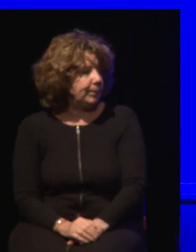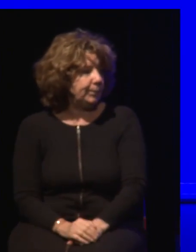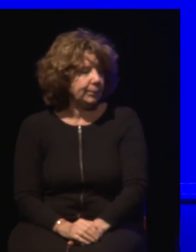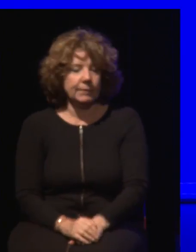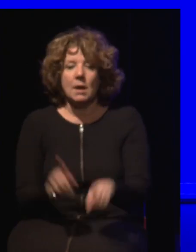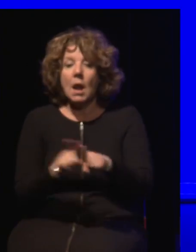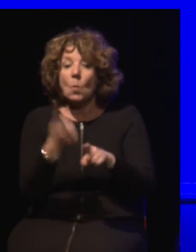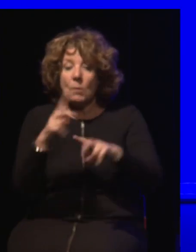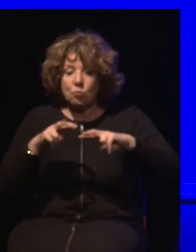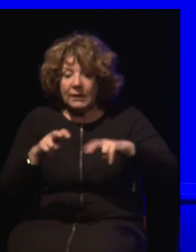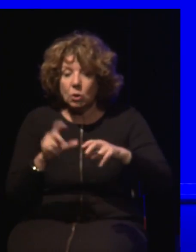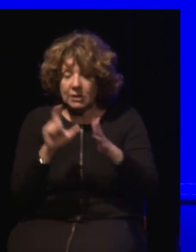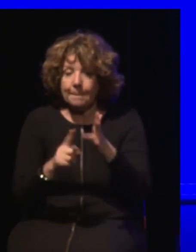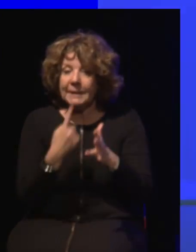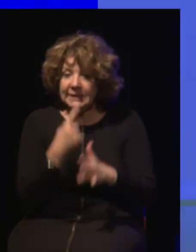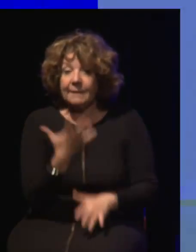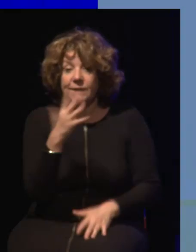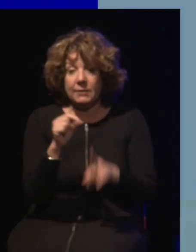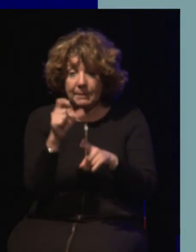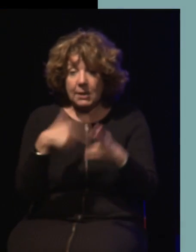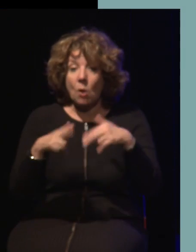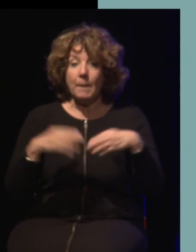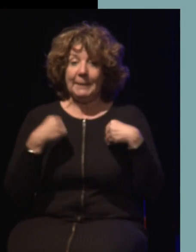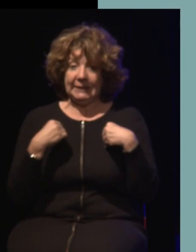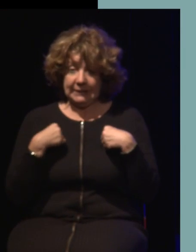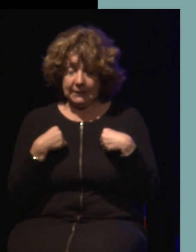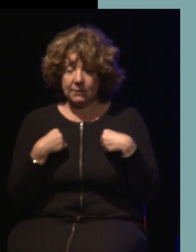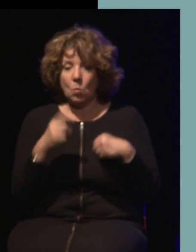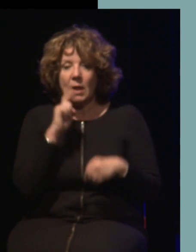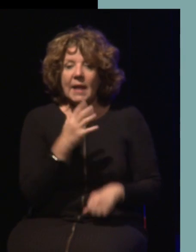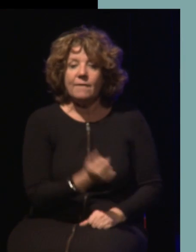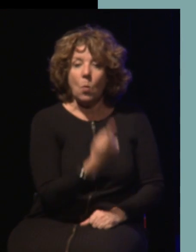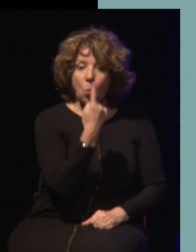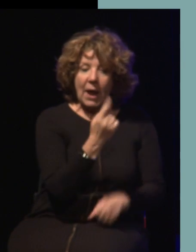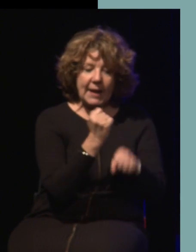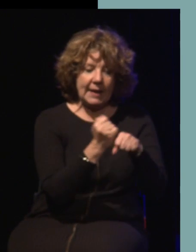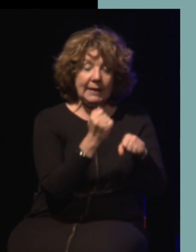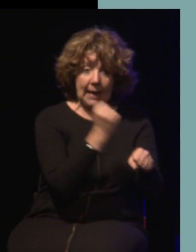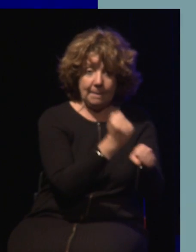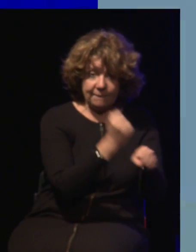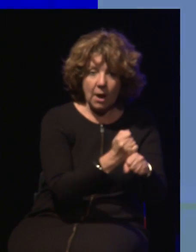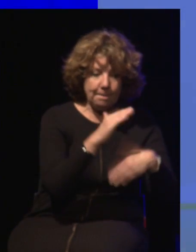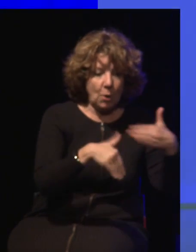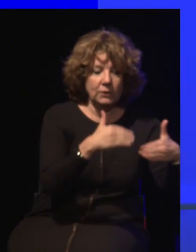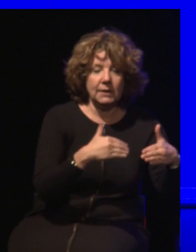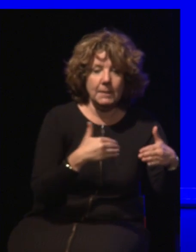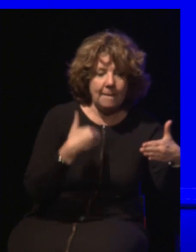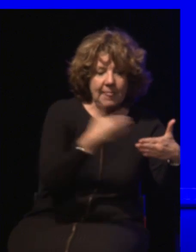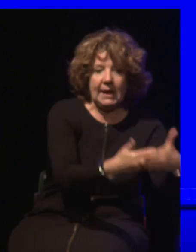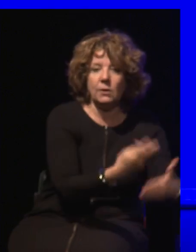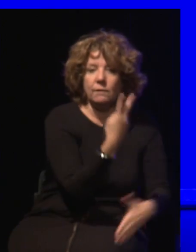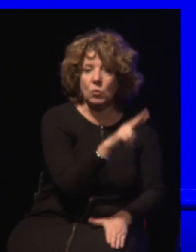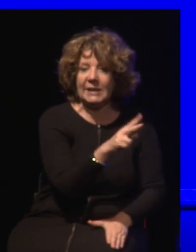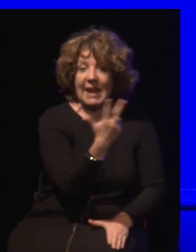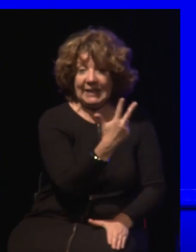Gartner research predicts that 50% of businesses will have at least one gamified process by the end of 2018.